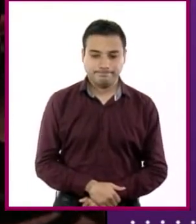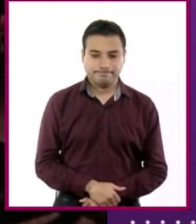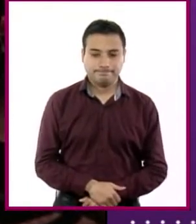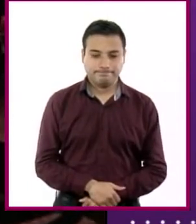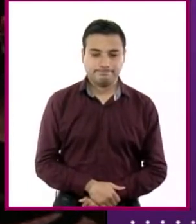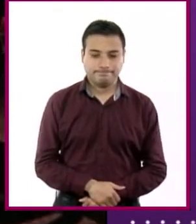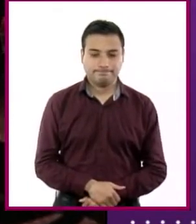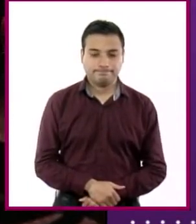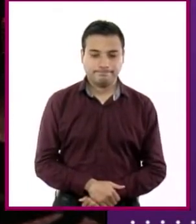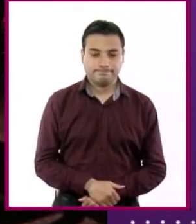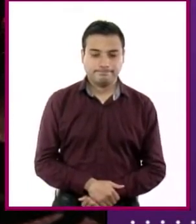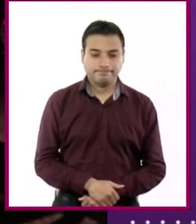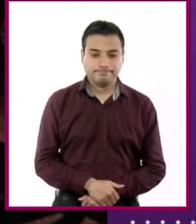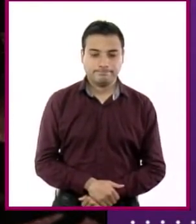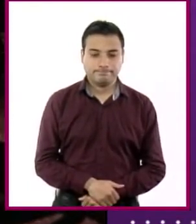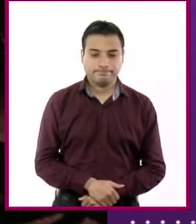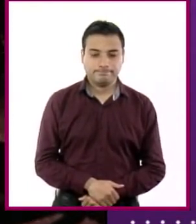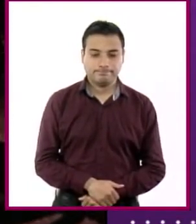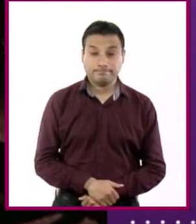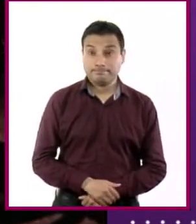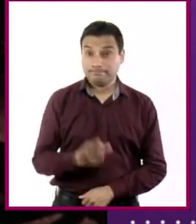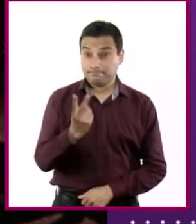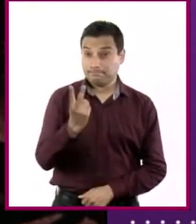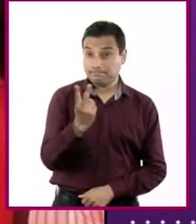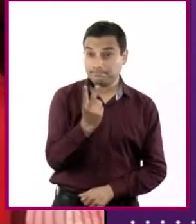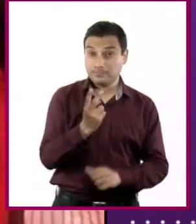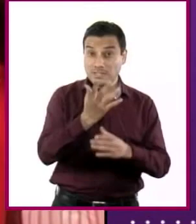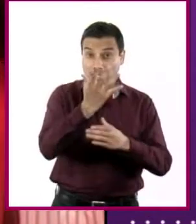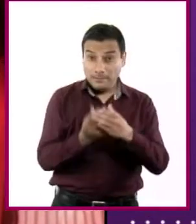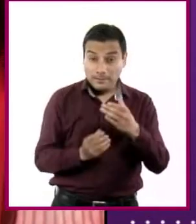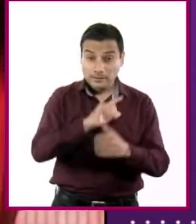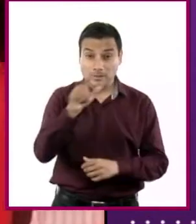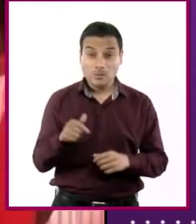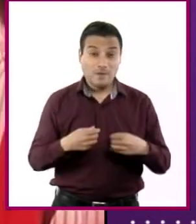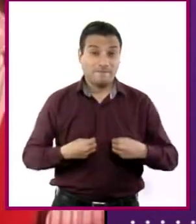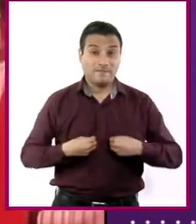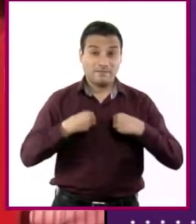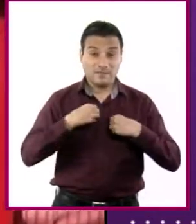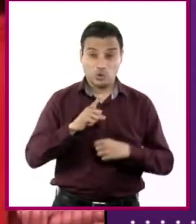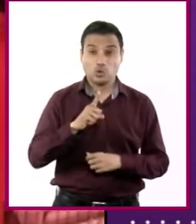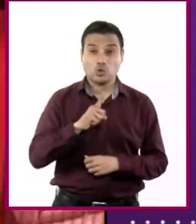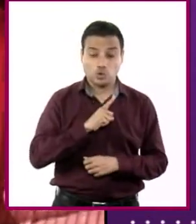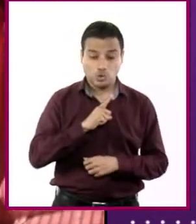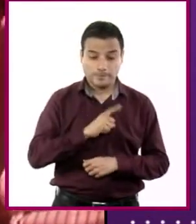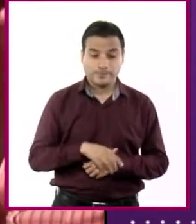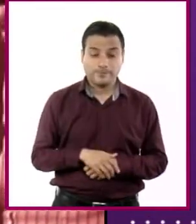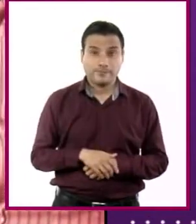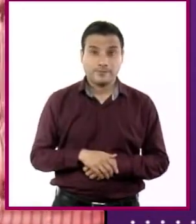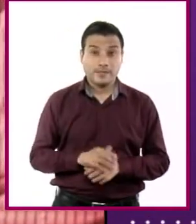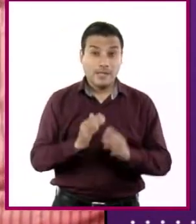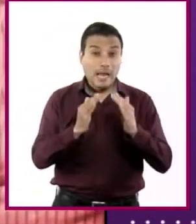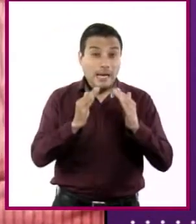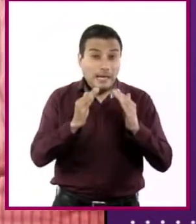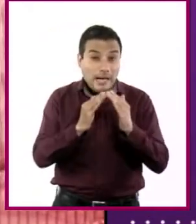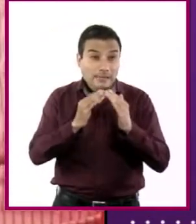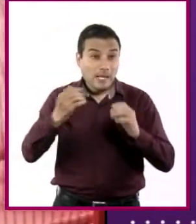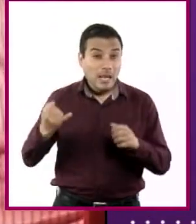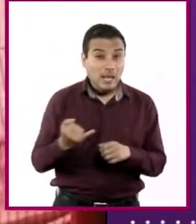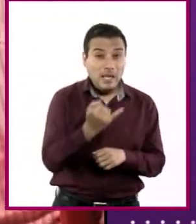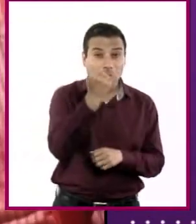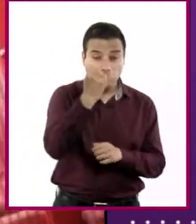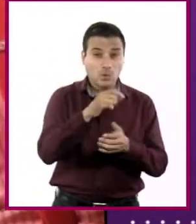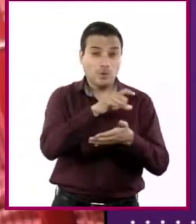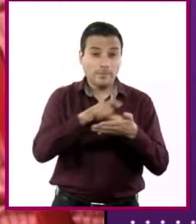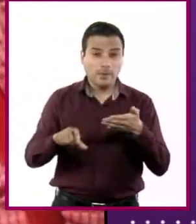You will escape and live alone. Mm-hmm. You will buy a house far away from here.